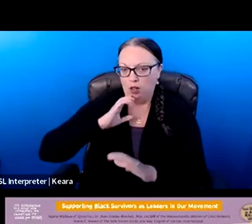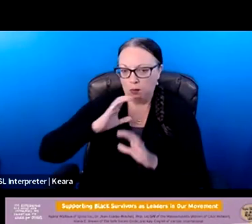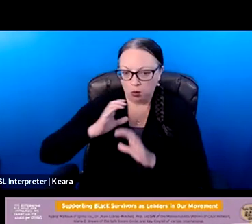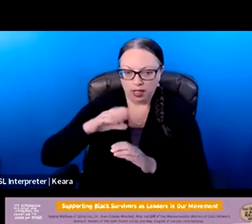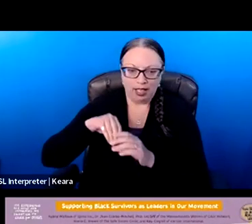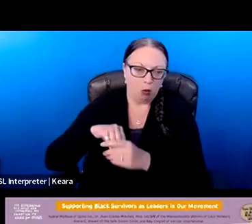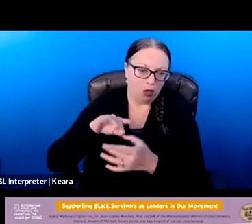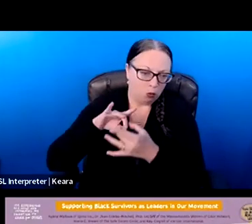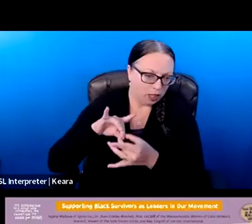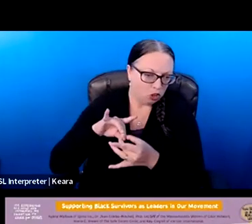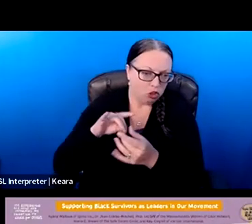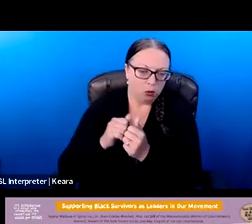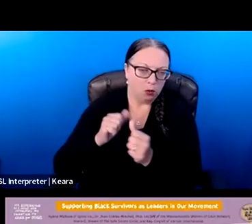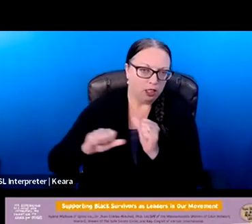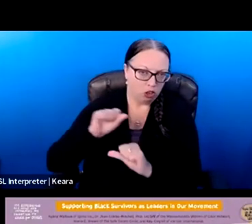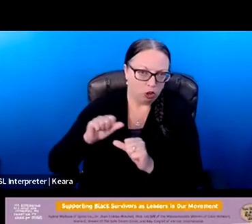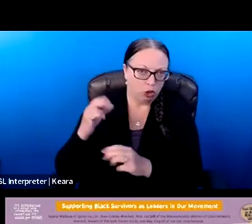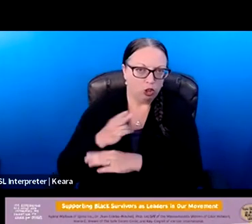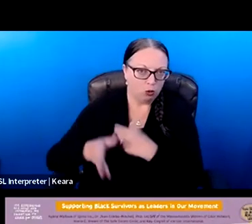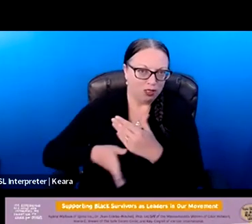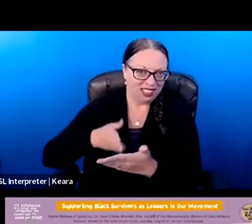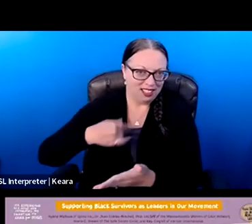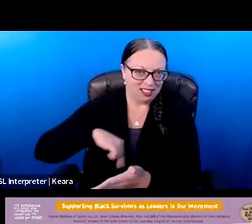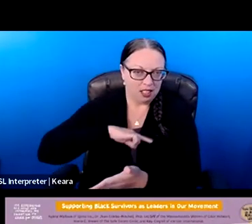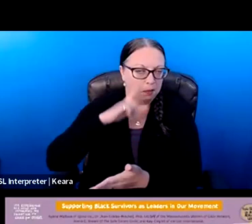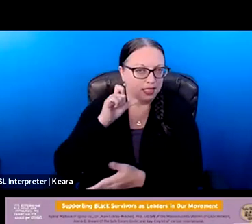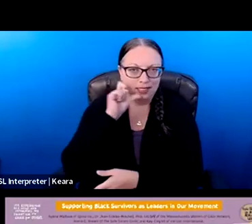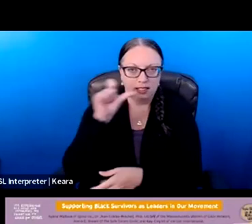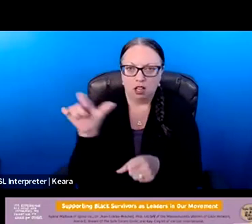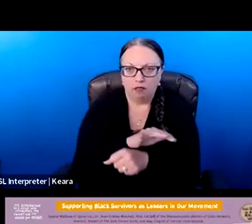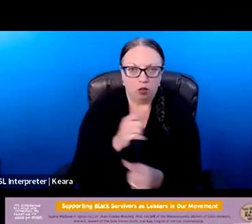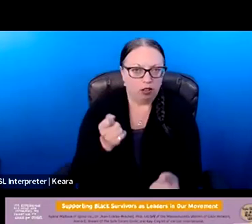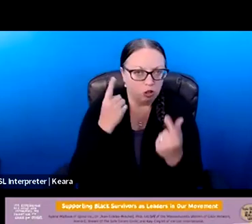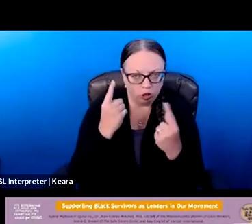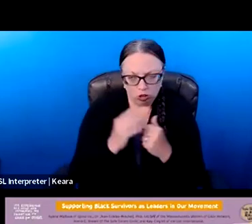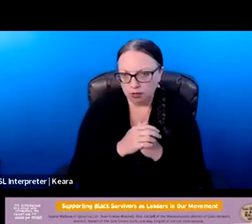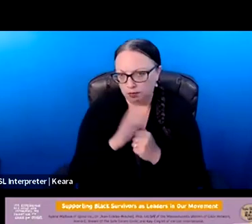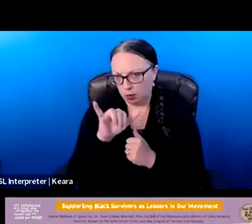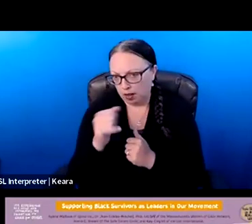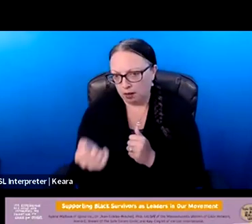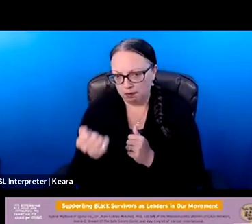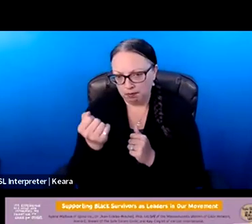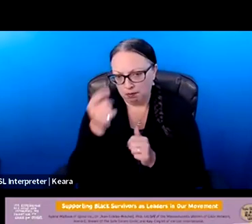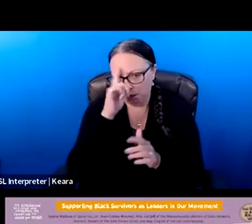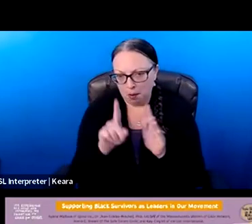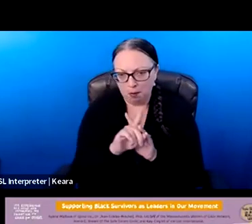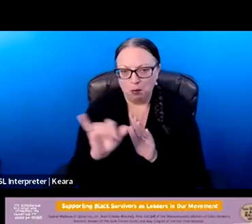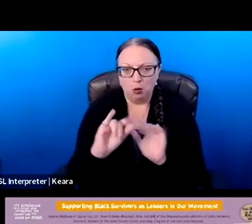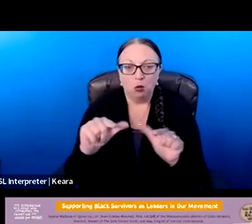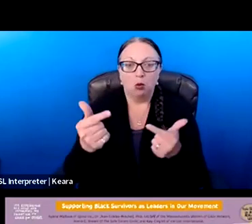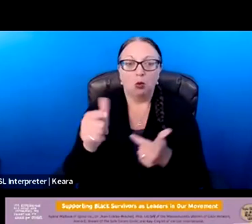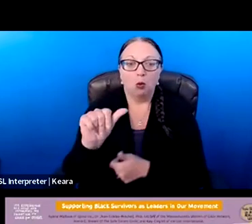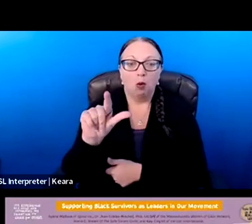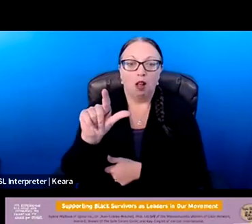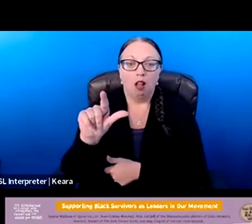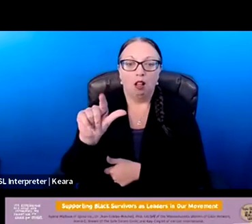with each other is often used against us because it's not fully understood. So that's just what came up. But Alana, go ahead. I